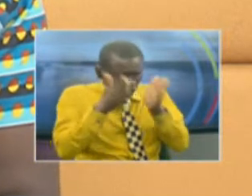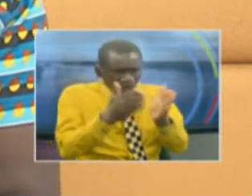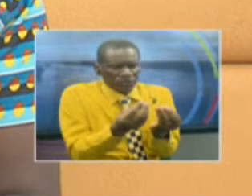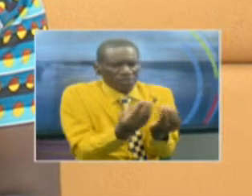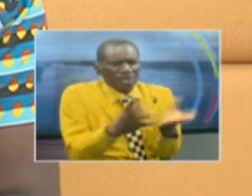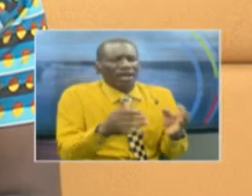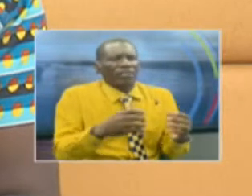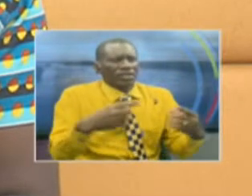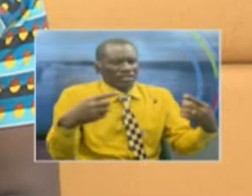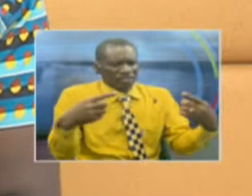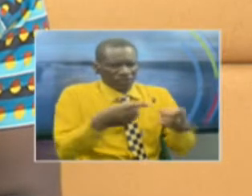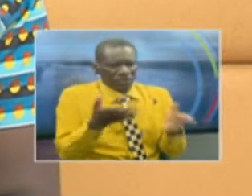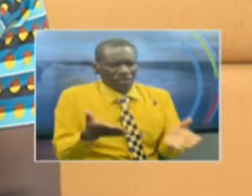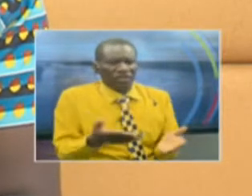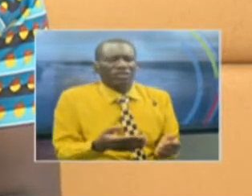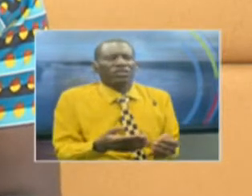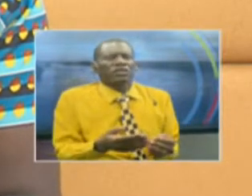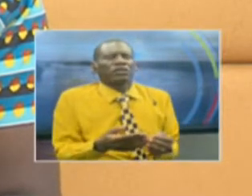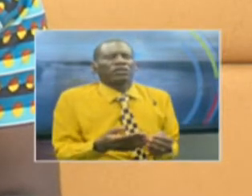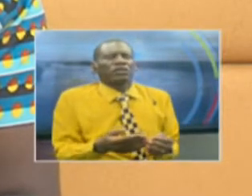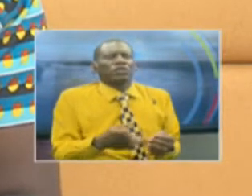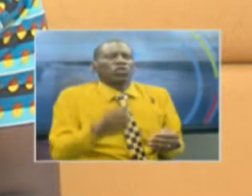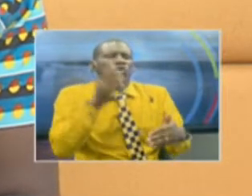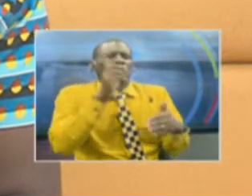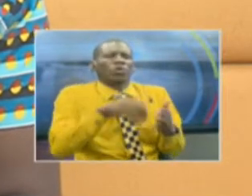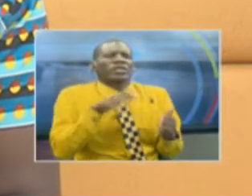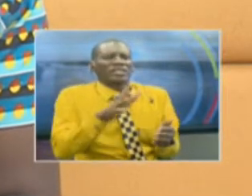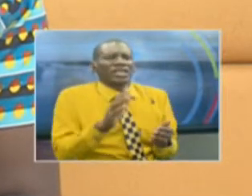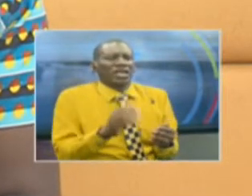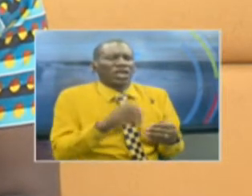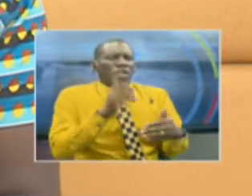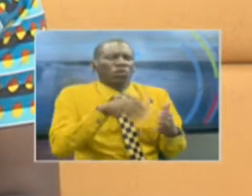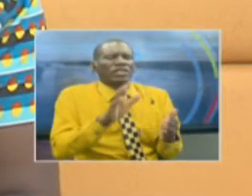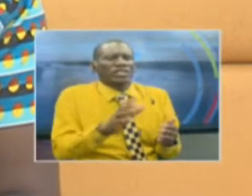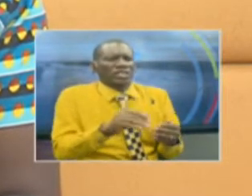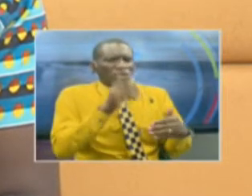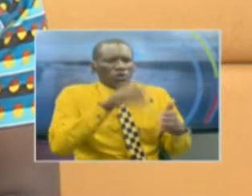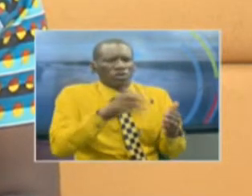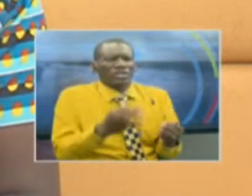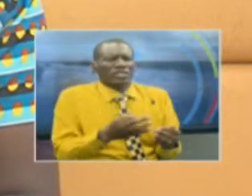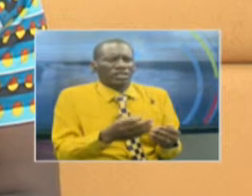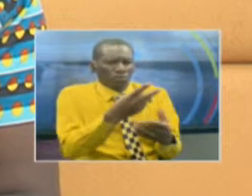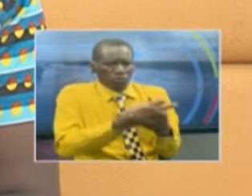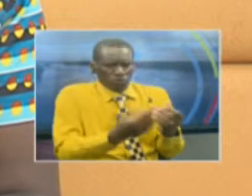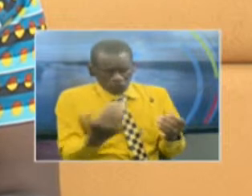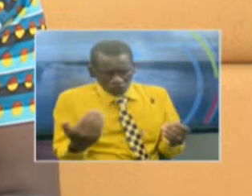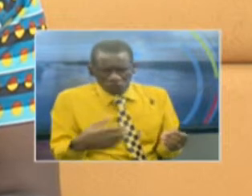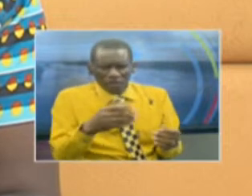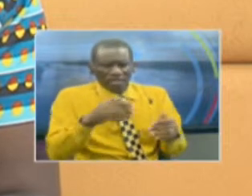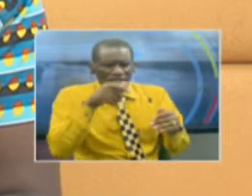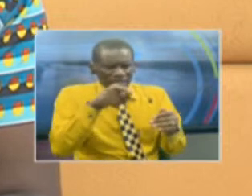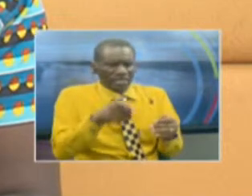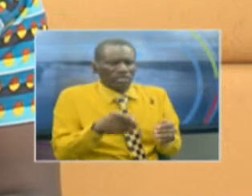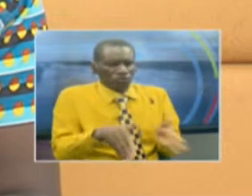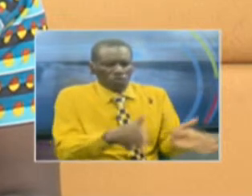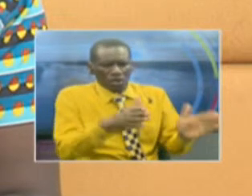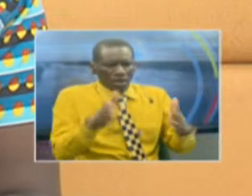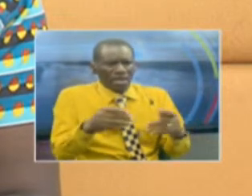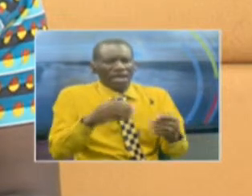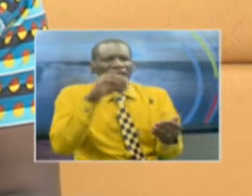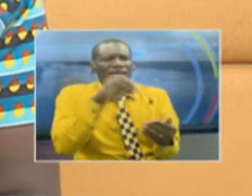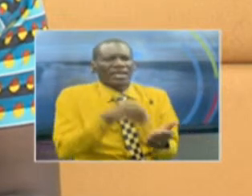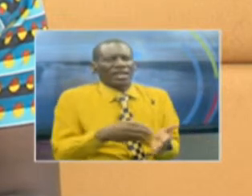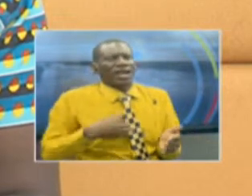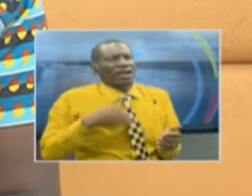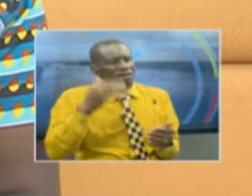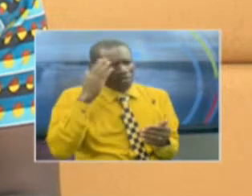dynamics, inclusive of what if there are no children, or what if we got children who are in a certain type of way. But then again, I think in